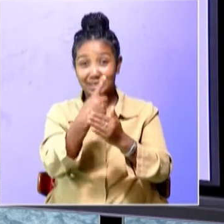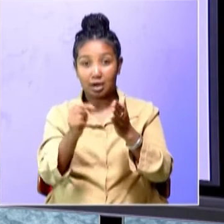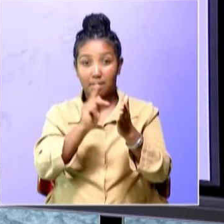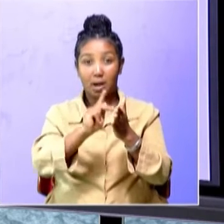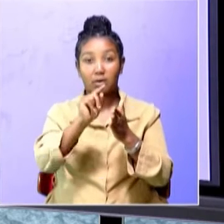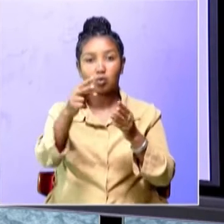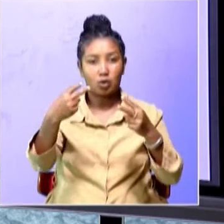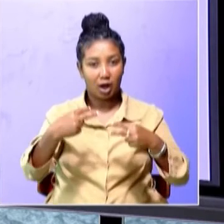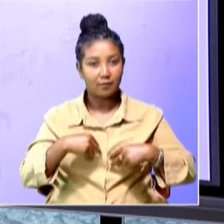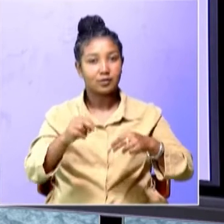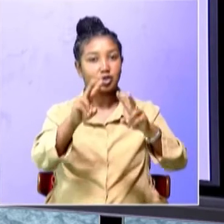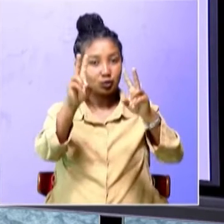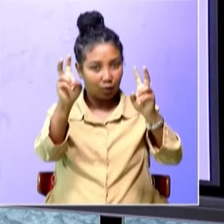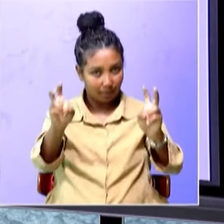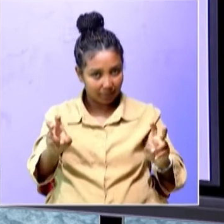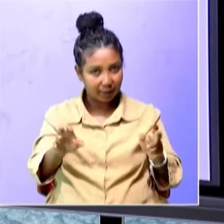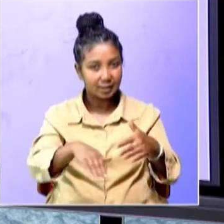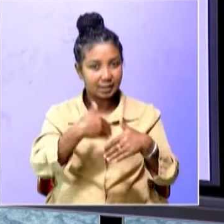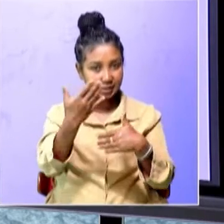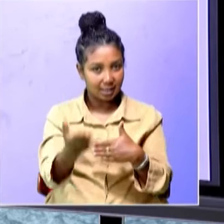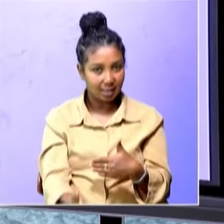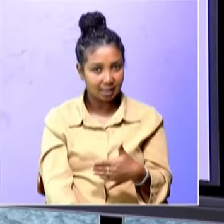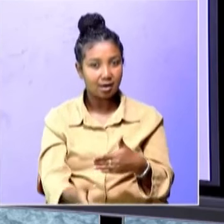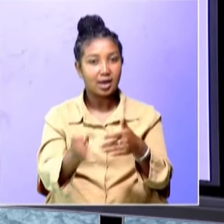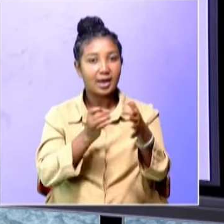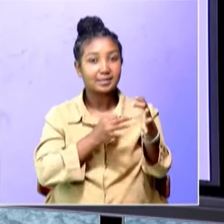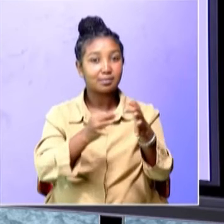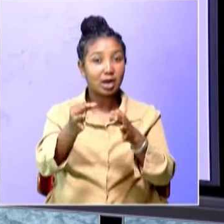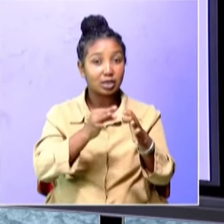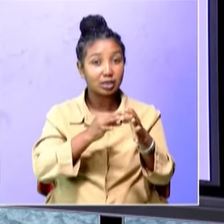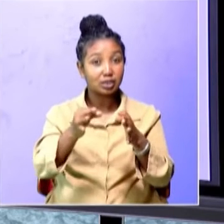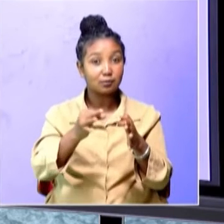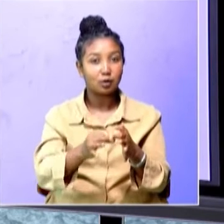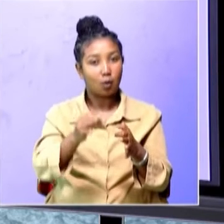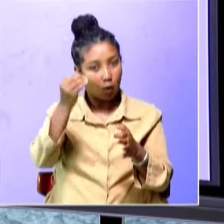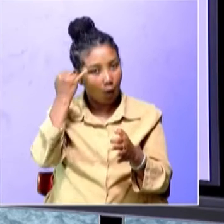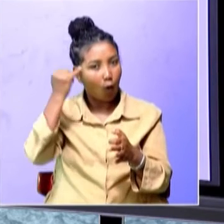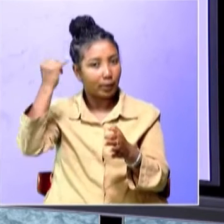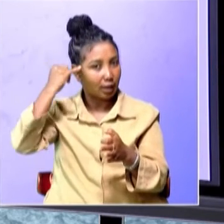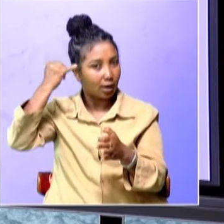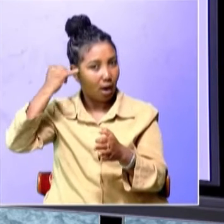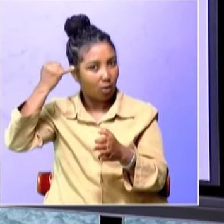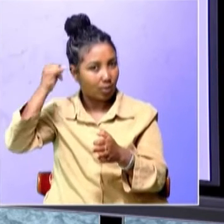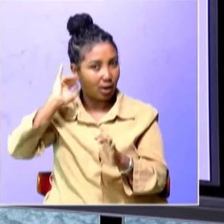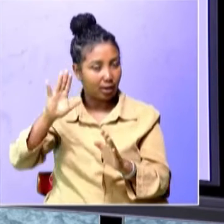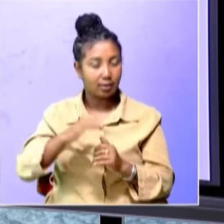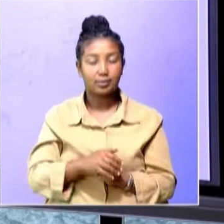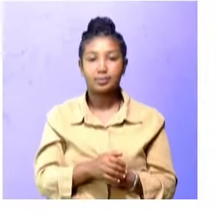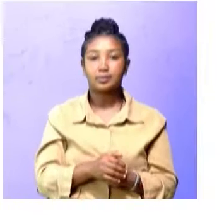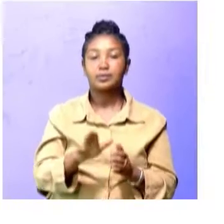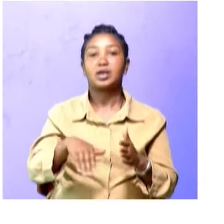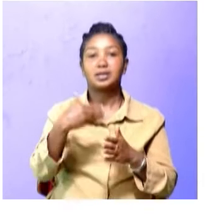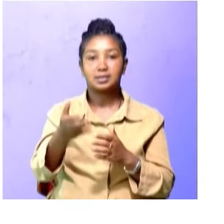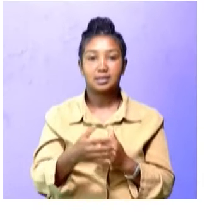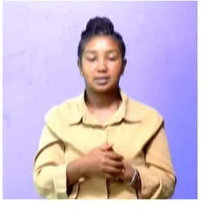paragraph, you will have a topic and then explanation, which come up with opinions that we are going to build out.